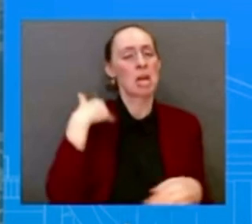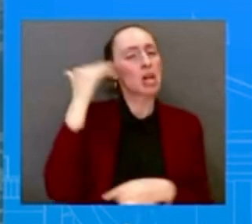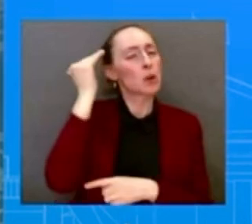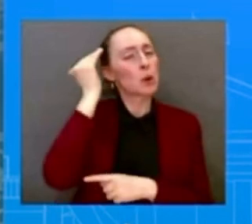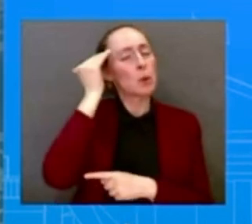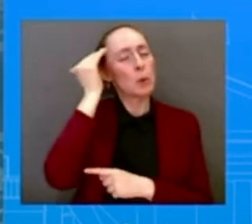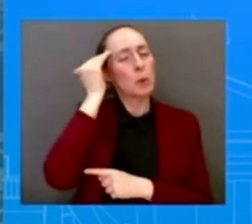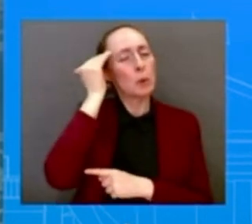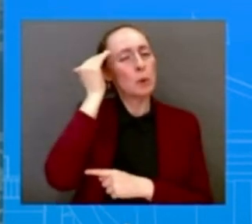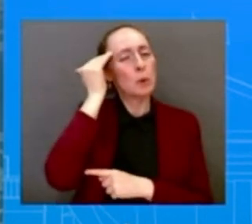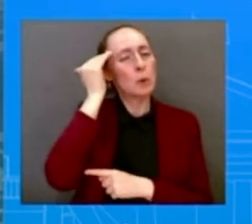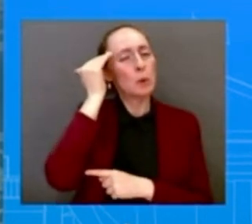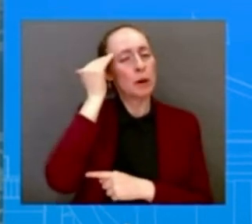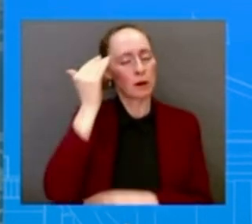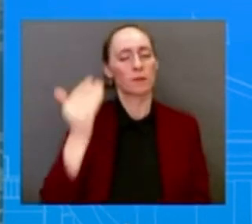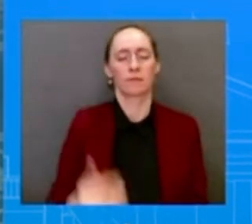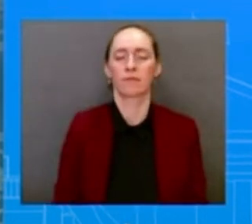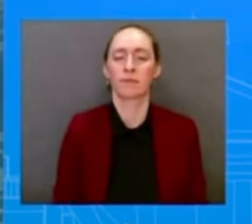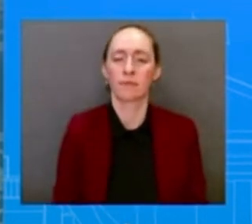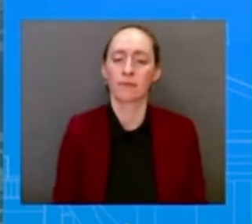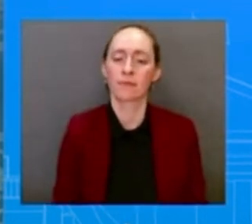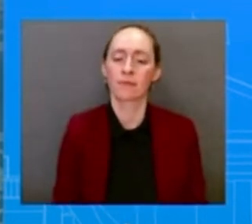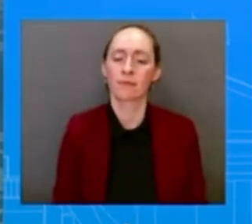flight path to